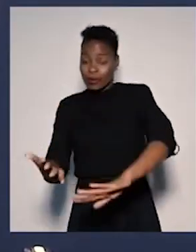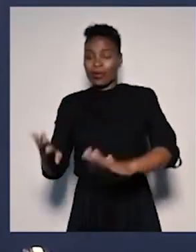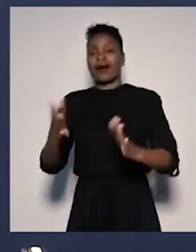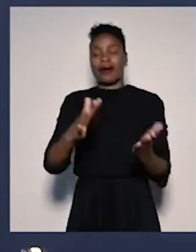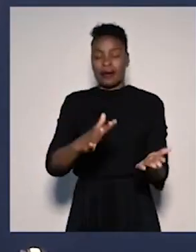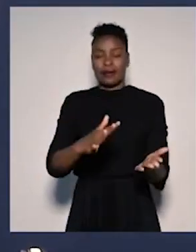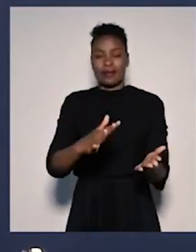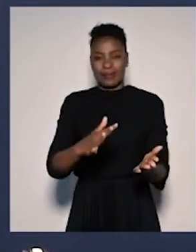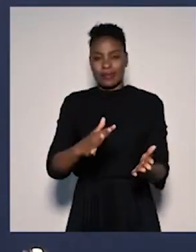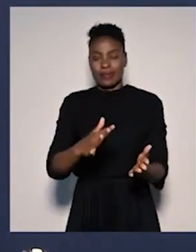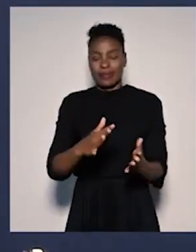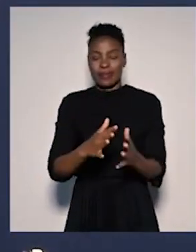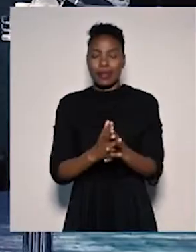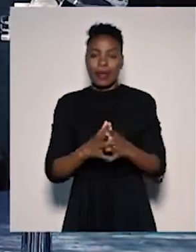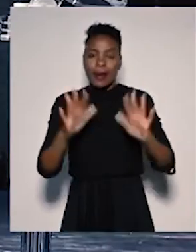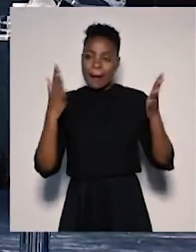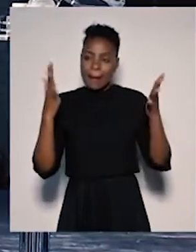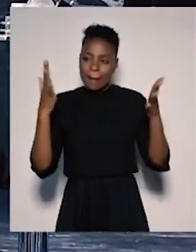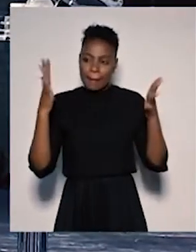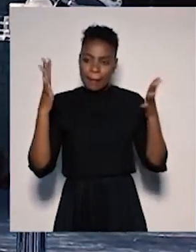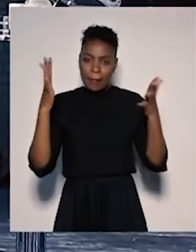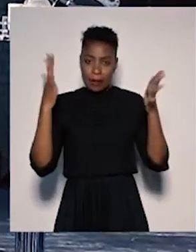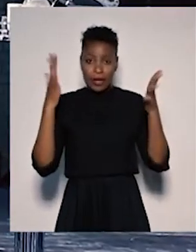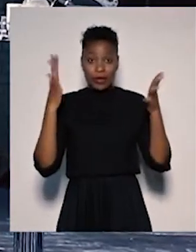home. But